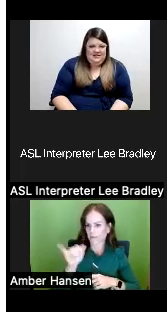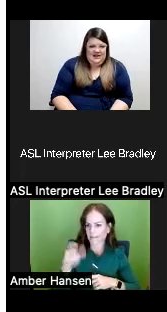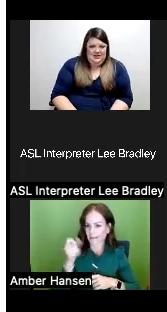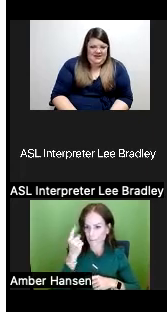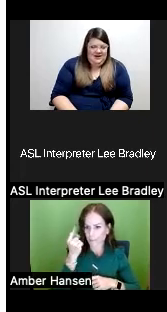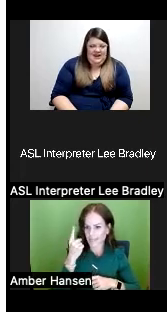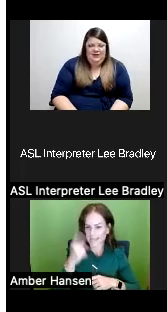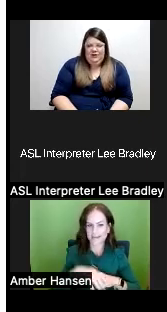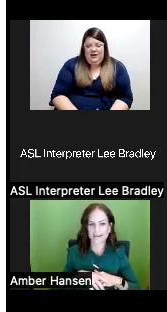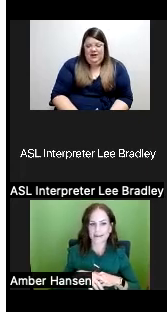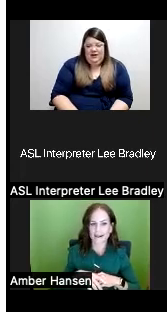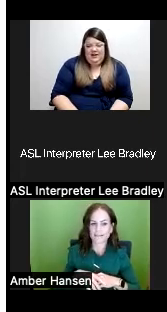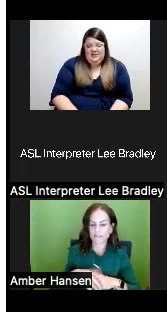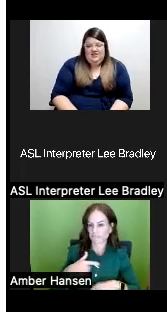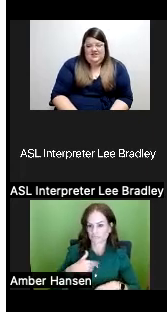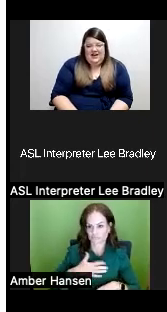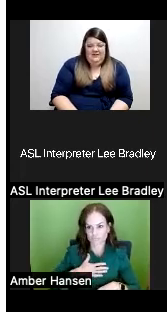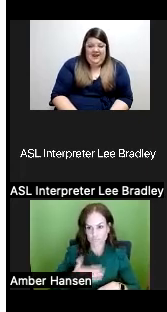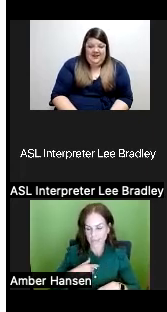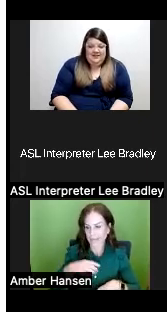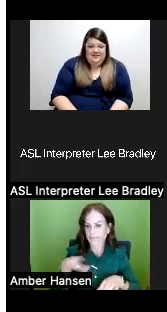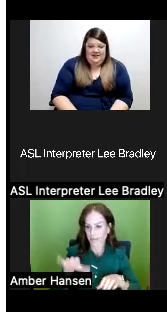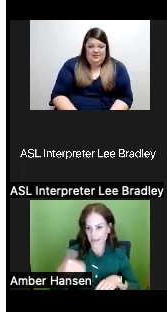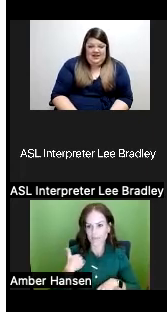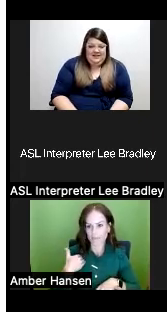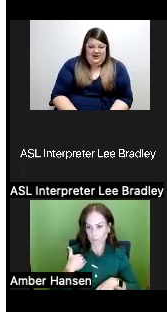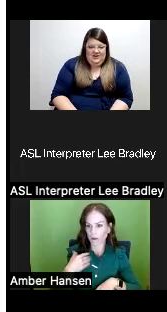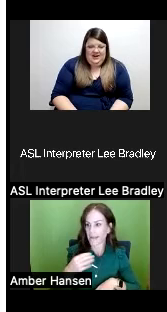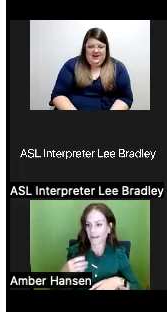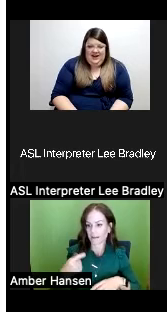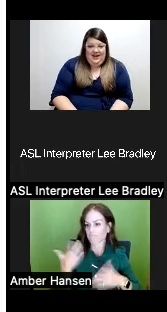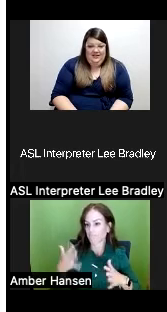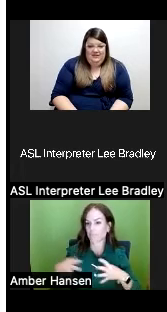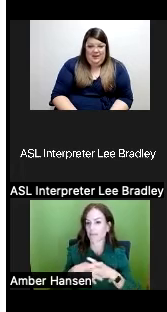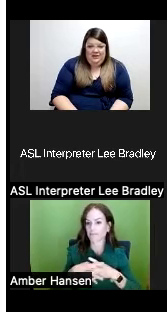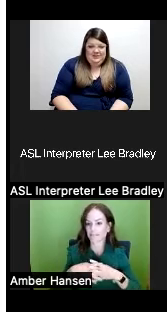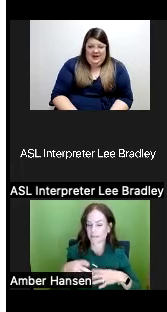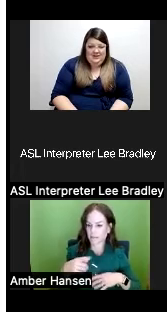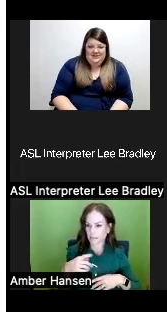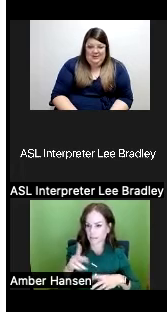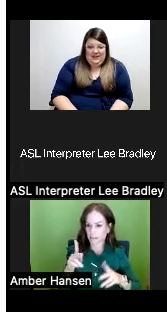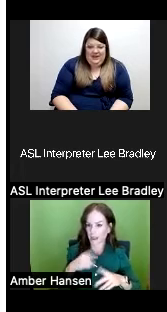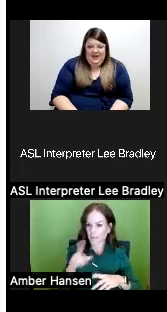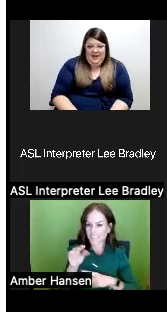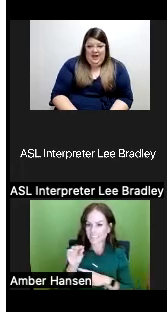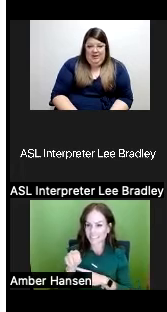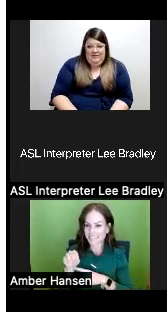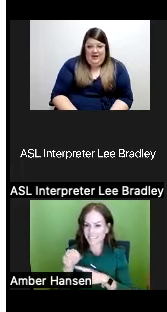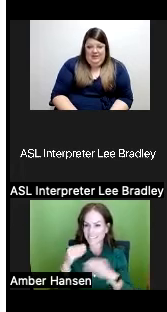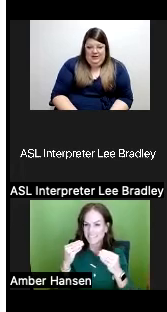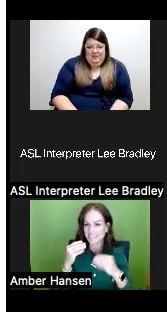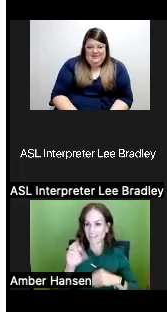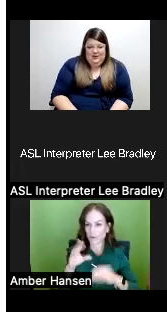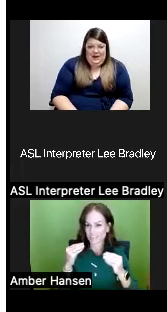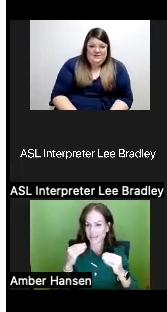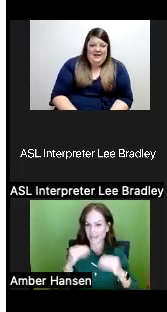and say, can you say that again? Or so they just kind of fake it and pretend like they're understanding. And I'm willing to admit I do the same thing, but I've